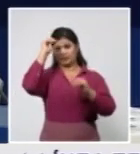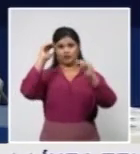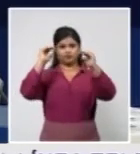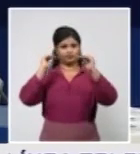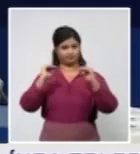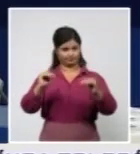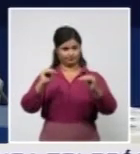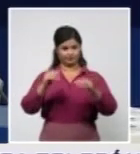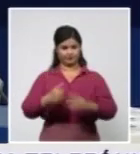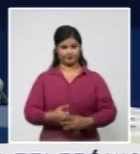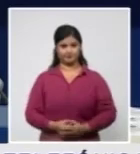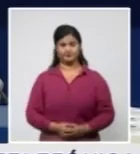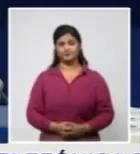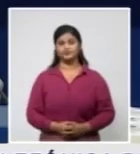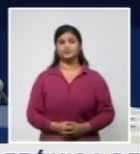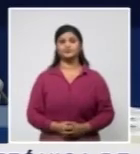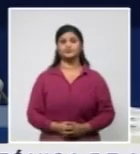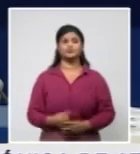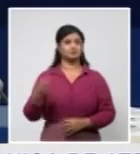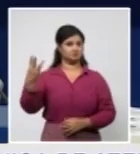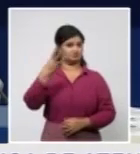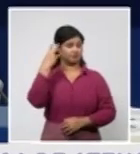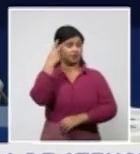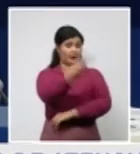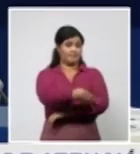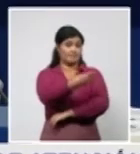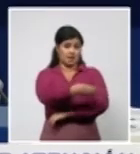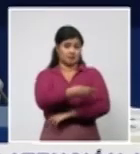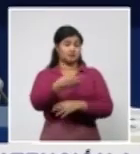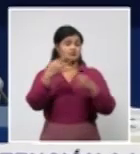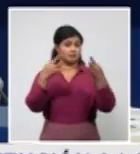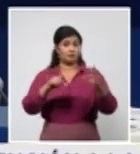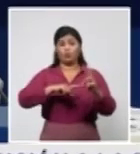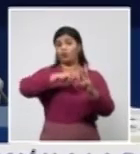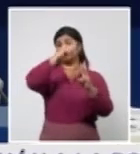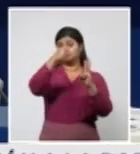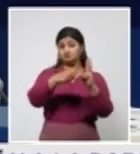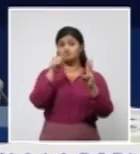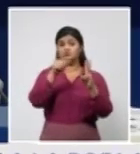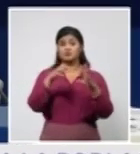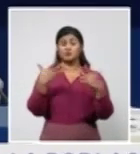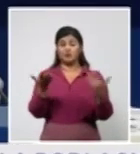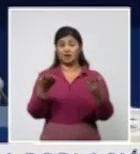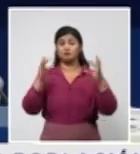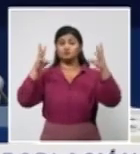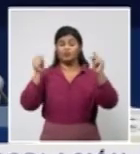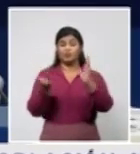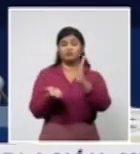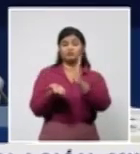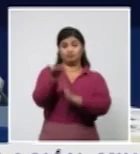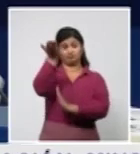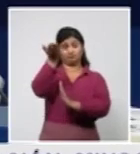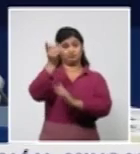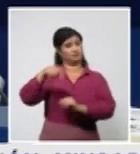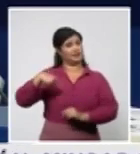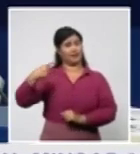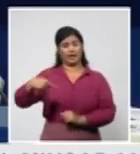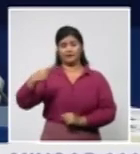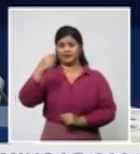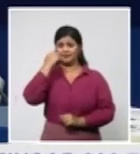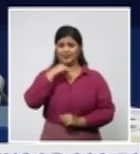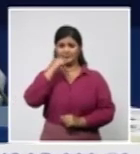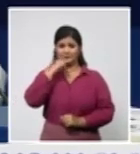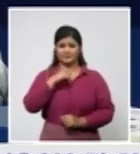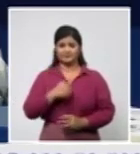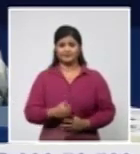is Russia, South Africa, Mexico, Peru, Chile, and the United Kingdom. These are the countries with